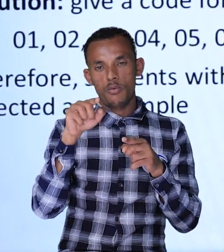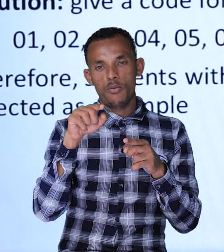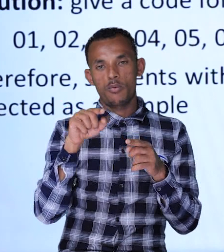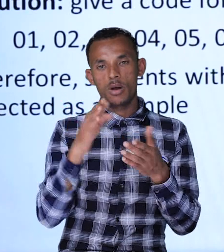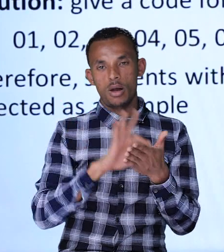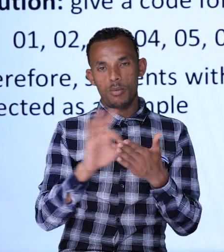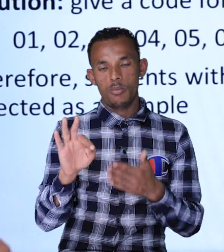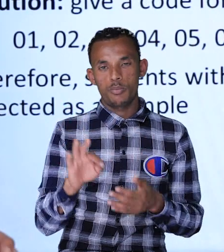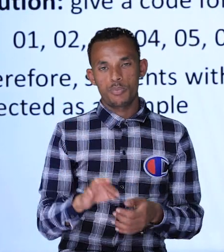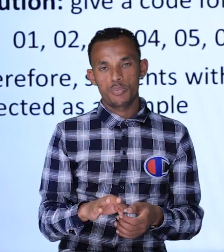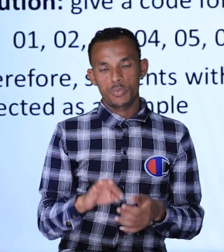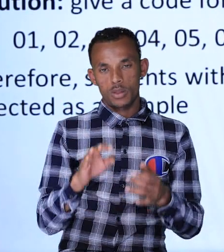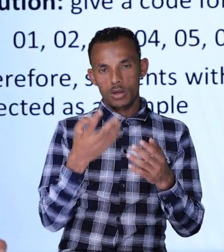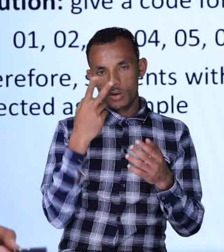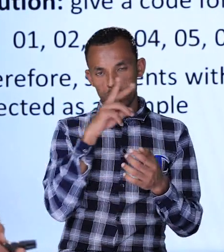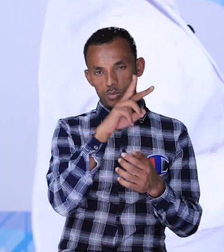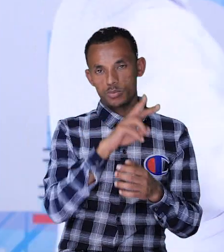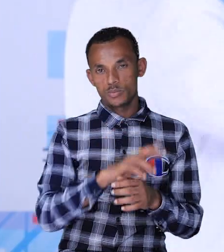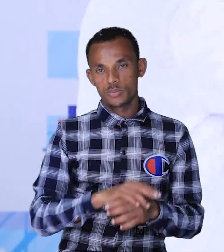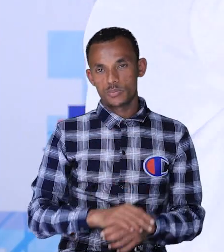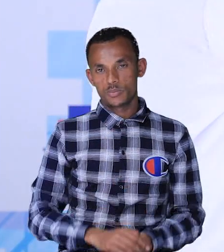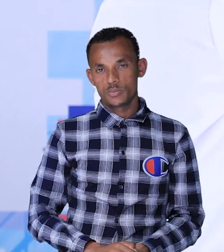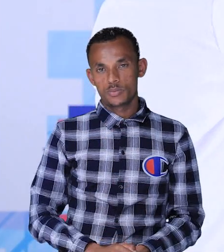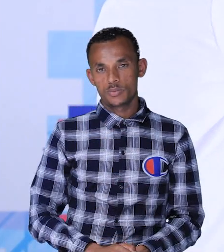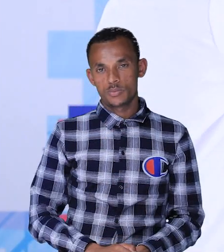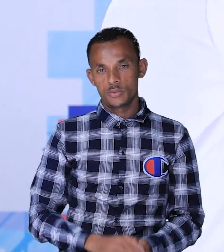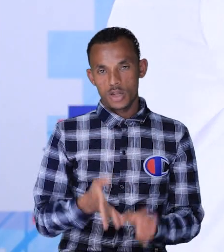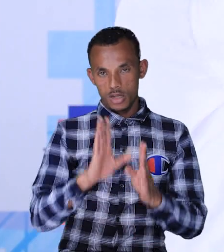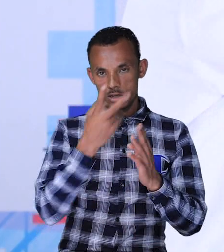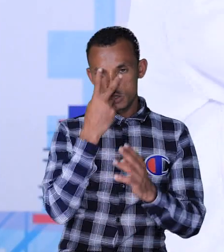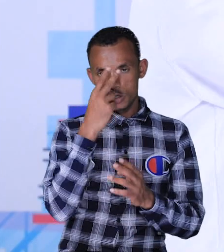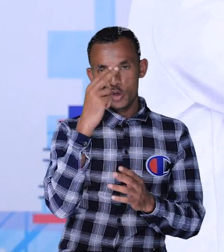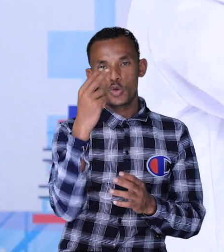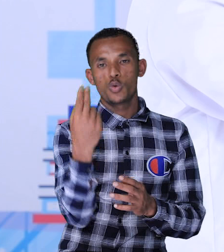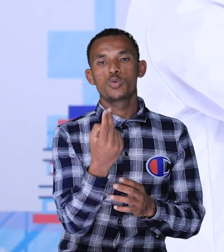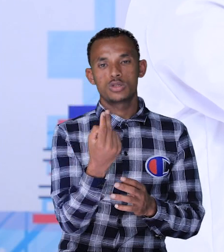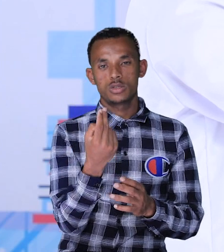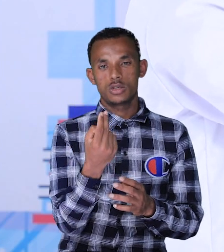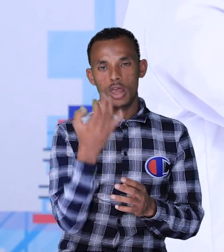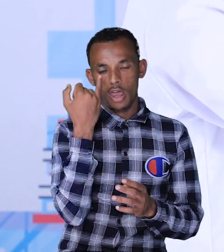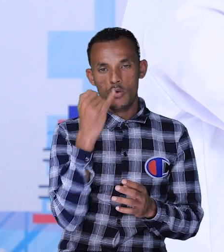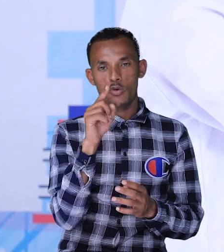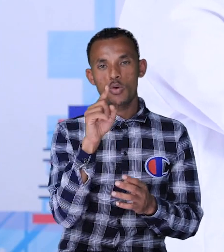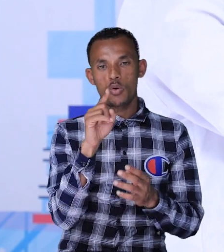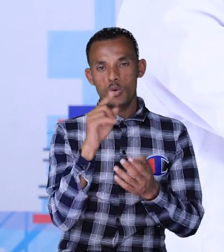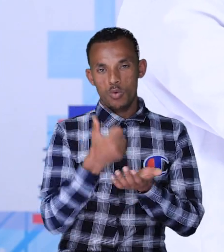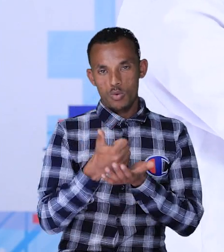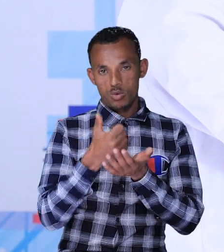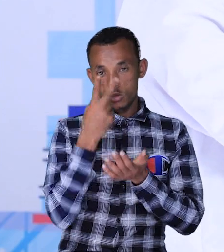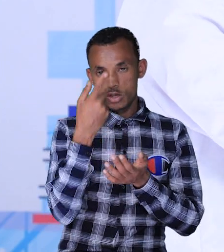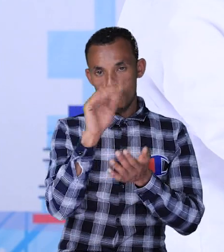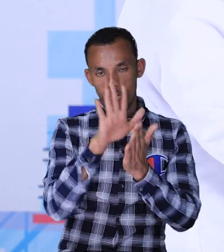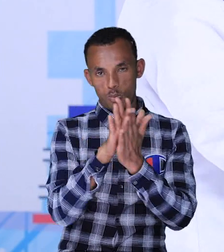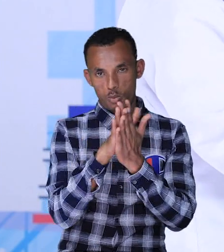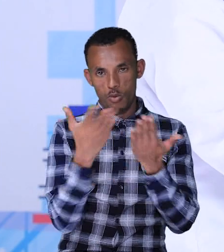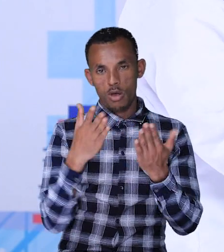number. Look this one. Let's just use, by the way, if you refer your textbook,